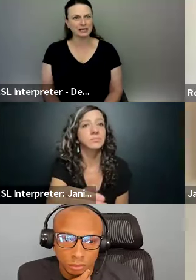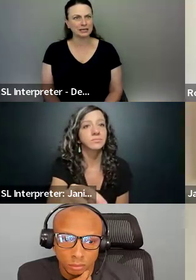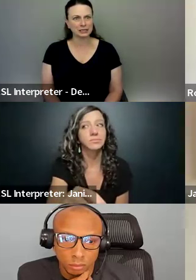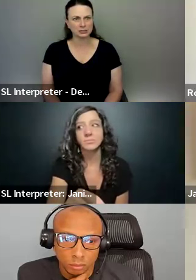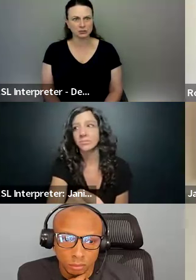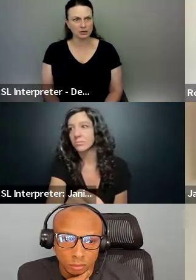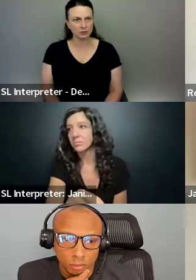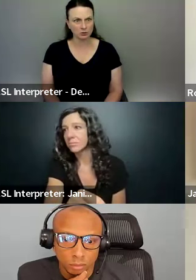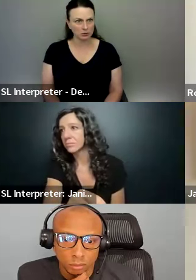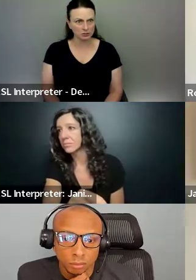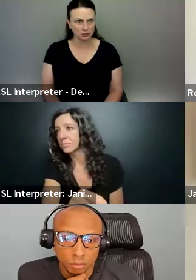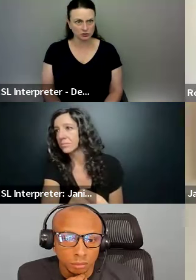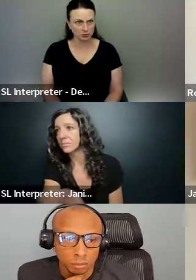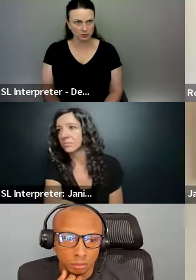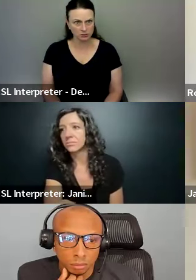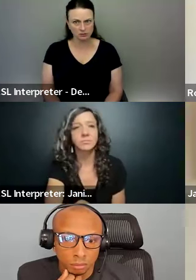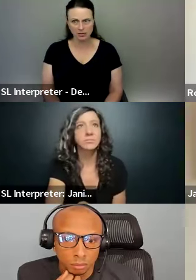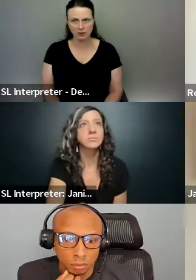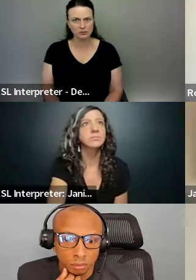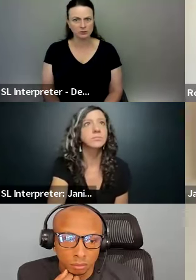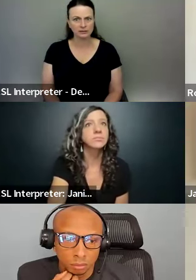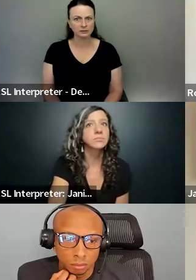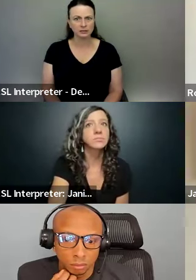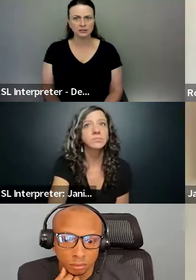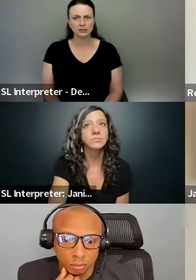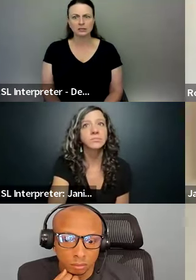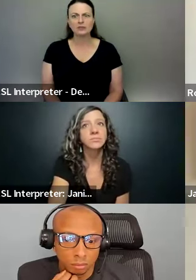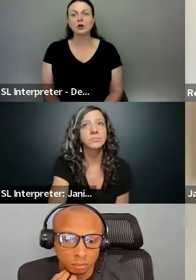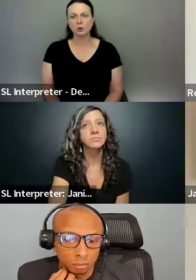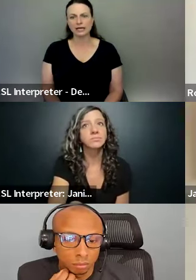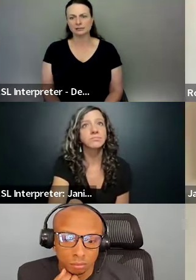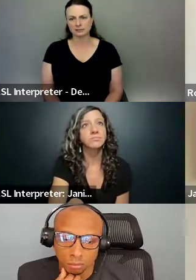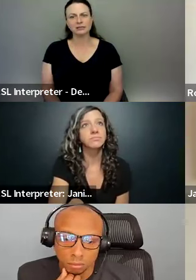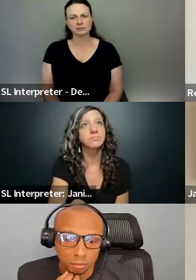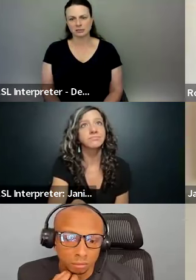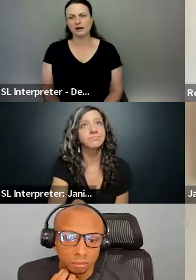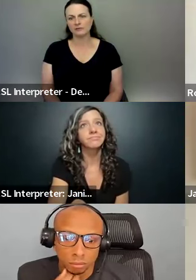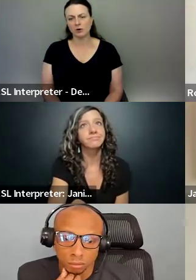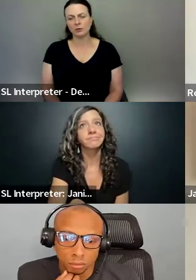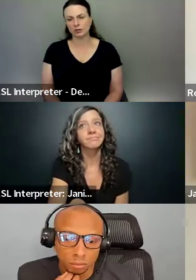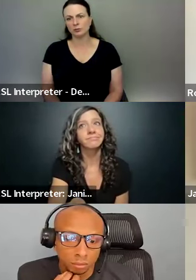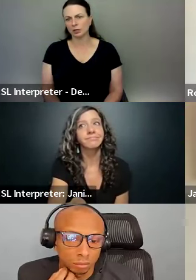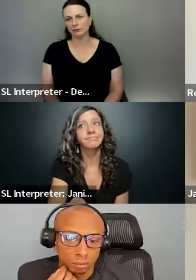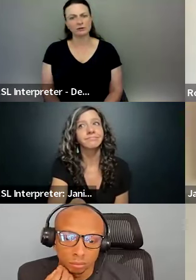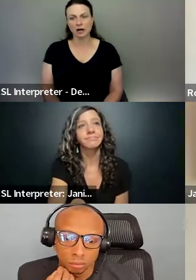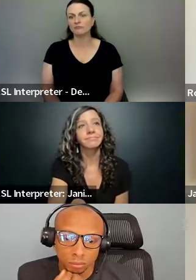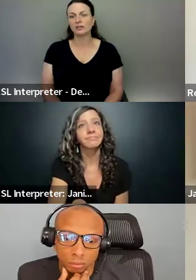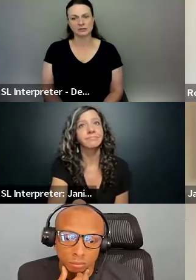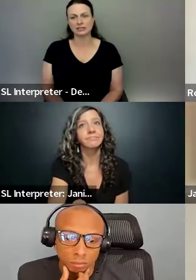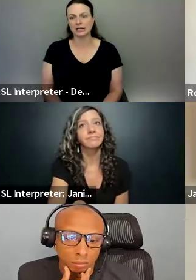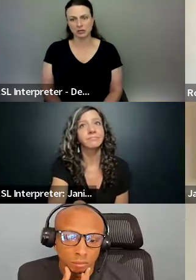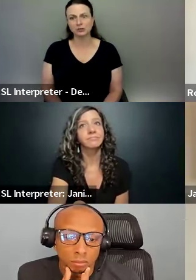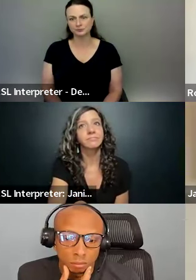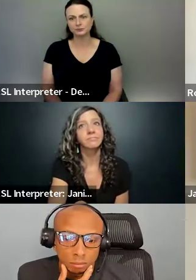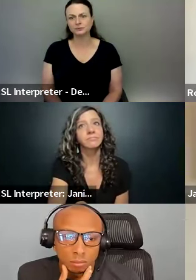are we expanding it to anyone who wants to contribute? How are we doing that? The goal, yes, is to have open contributing via